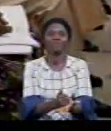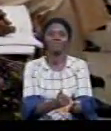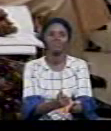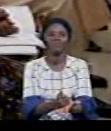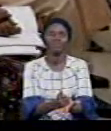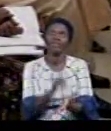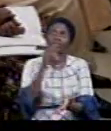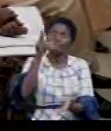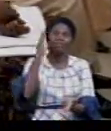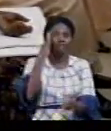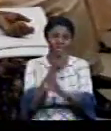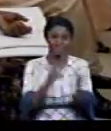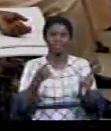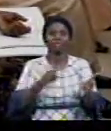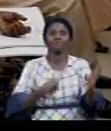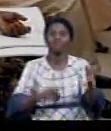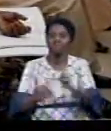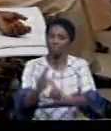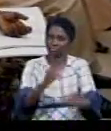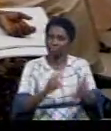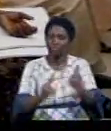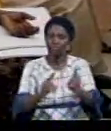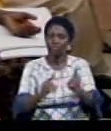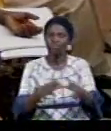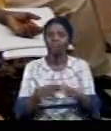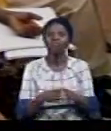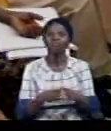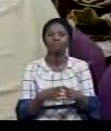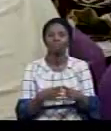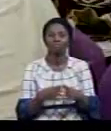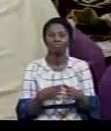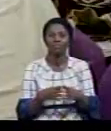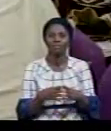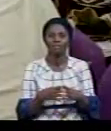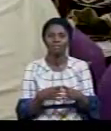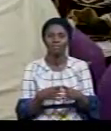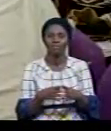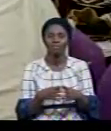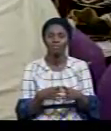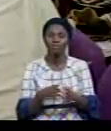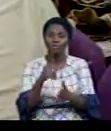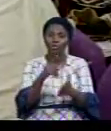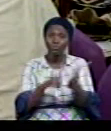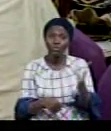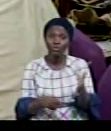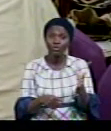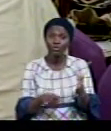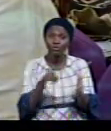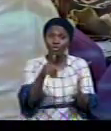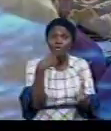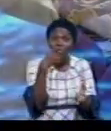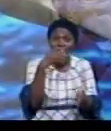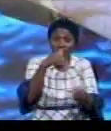He will deliver me. What you say in church, say it